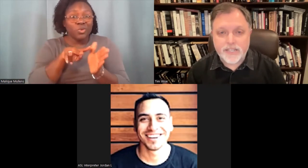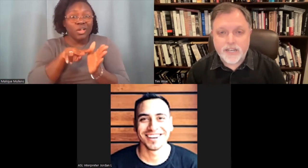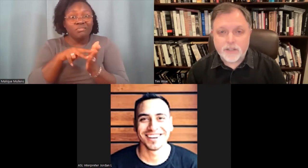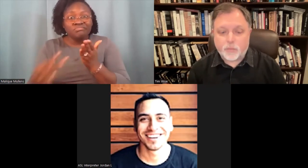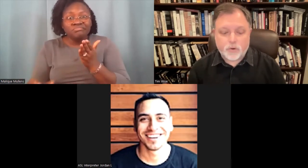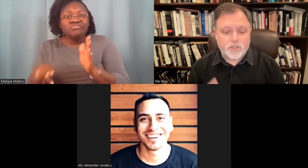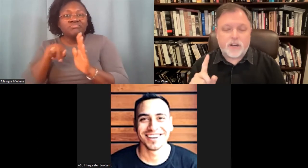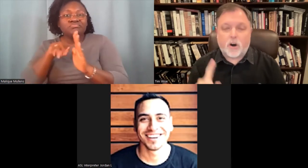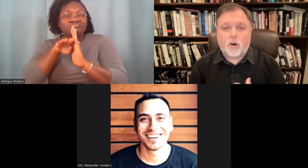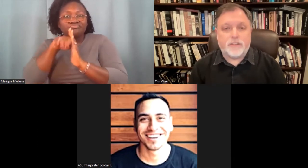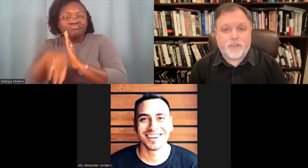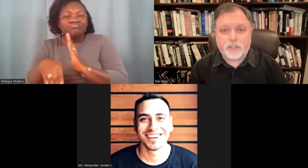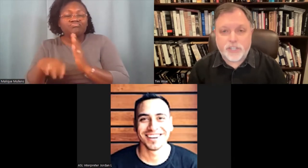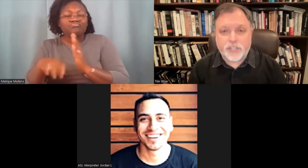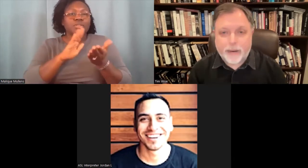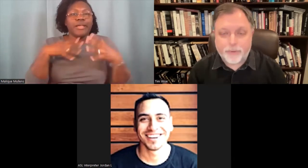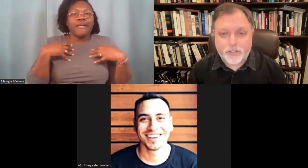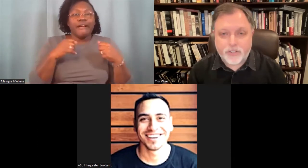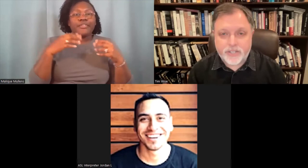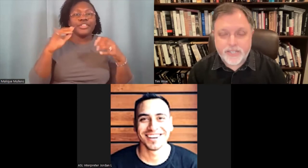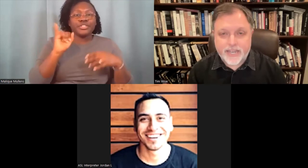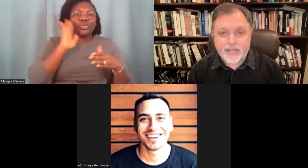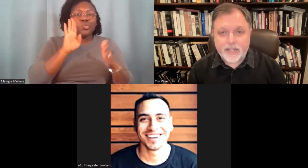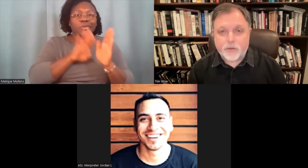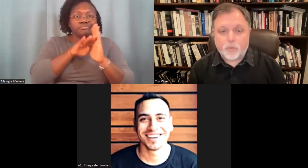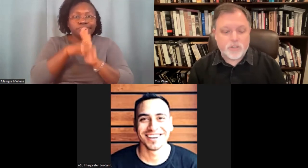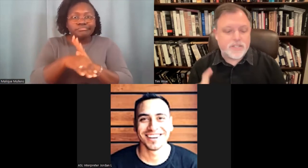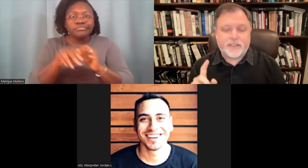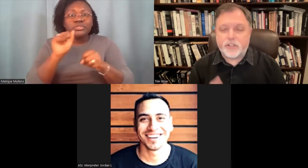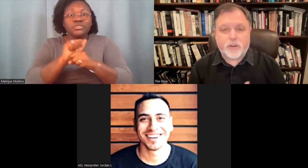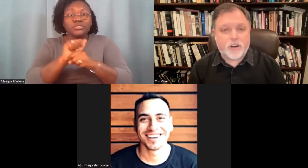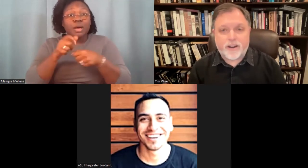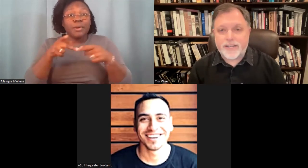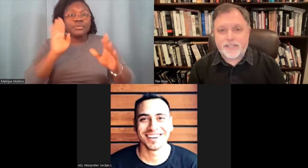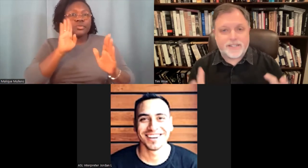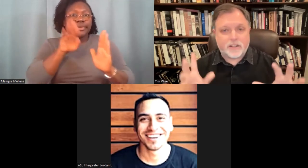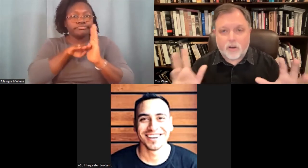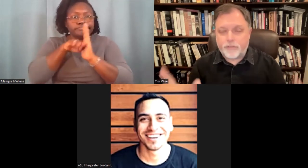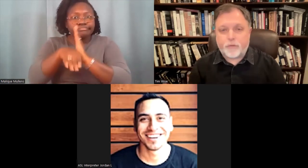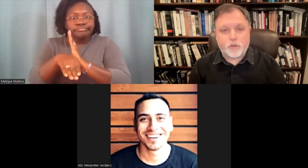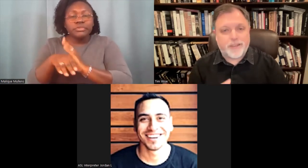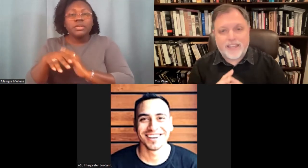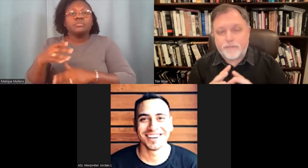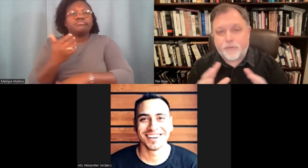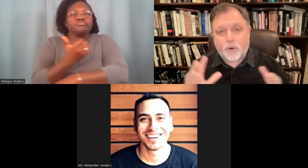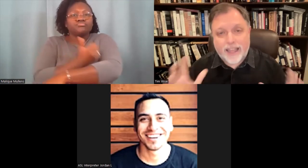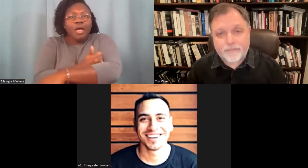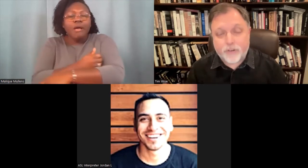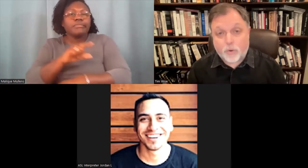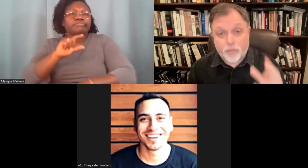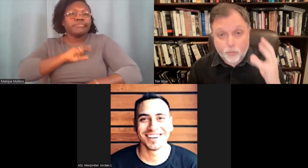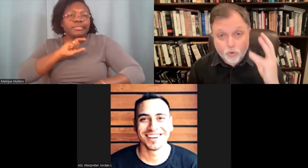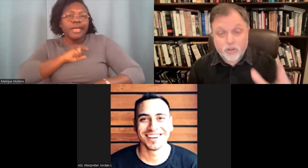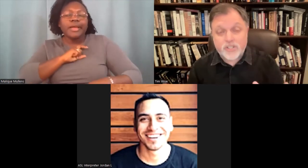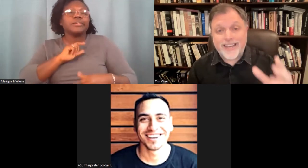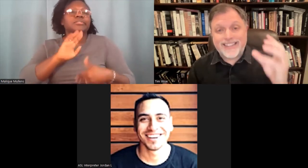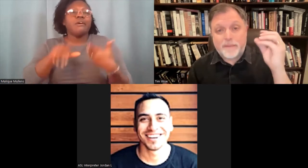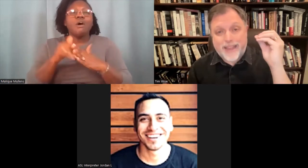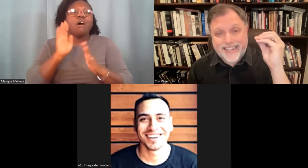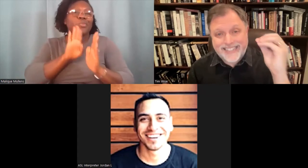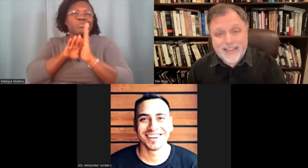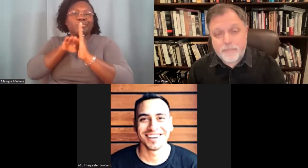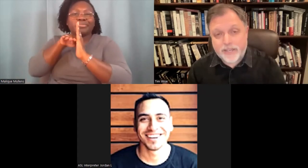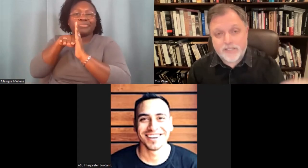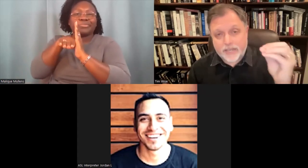healthcare gets, the worse that all of our job opportunities get, the worse that the drug crisis and law enforcement get for everyone, the worse